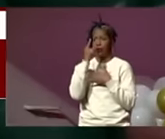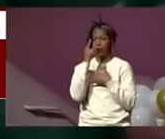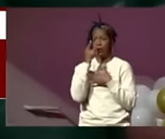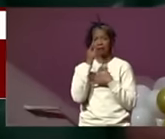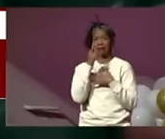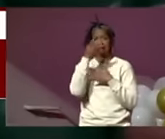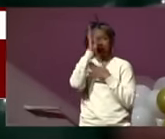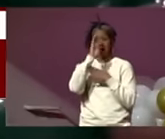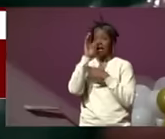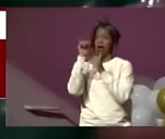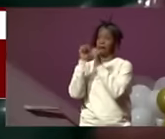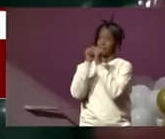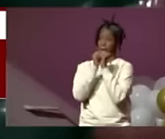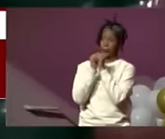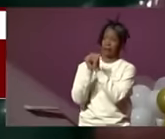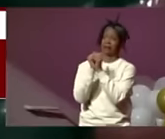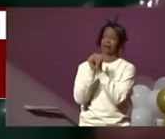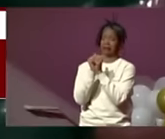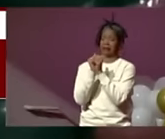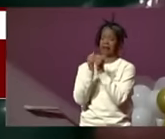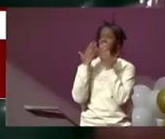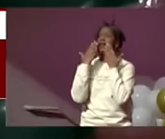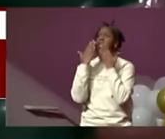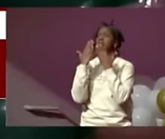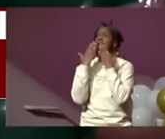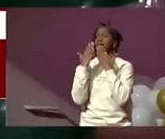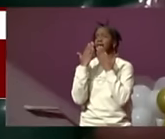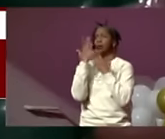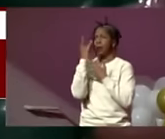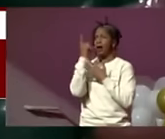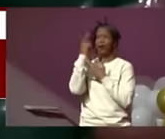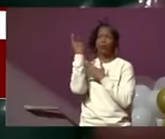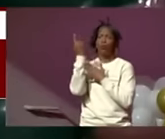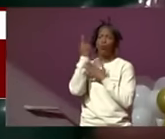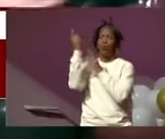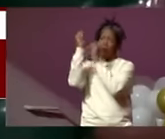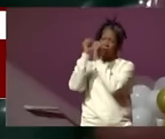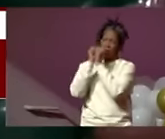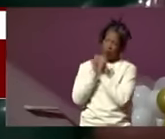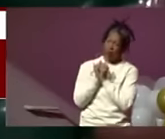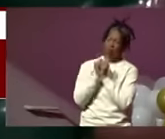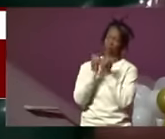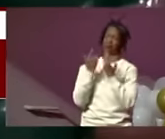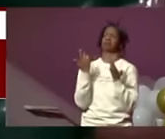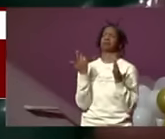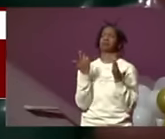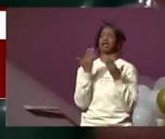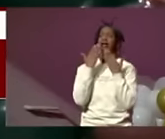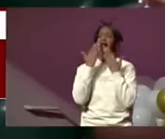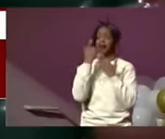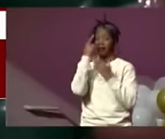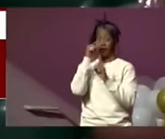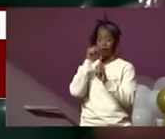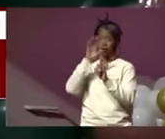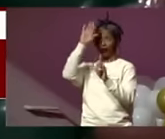Emmanuel. Thank you that you are with us. Thank you for the Nazarene